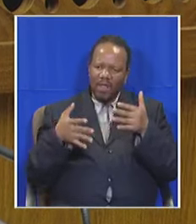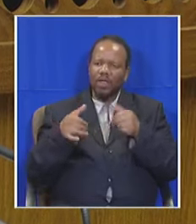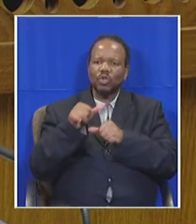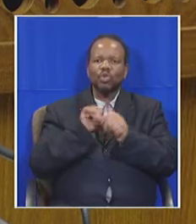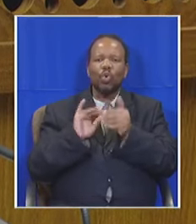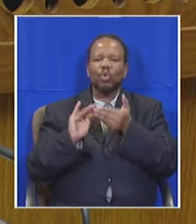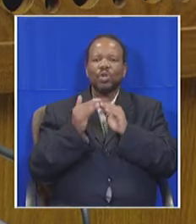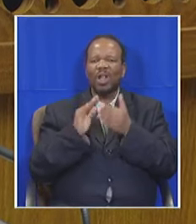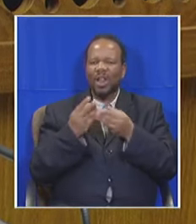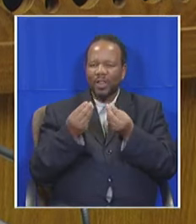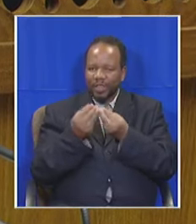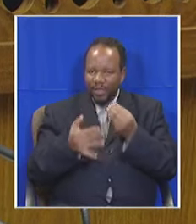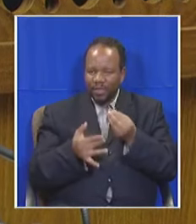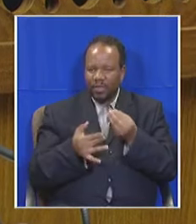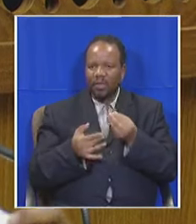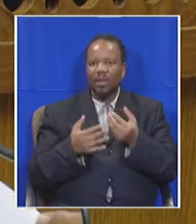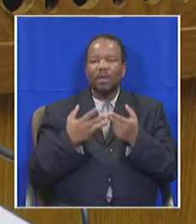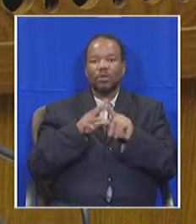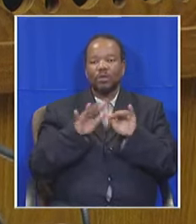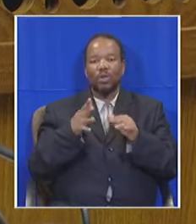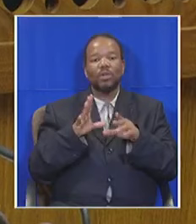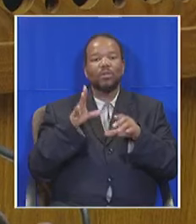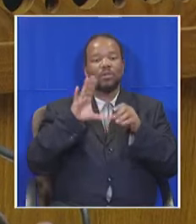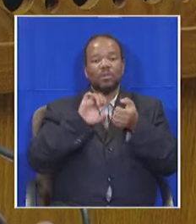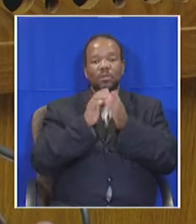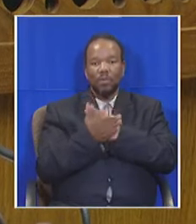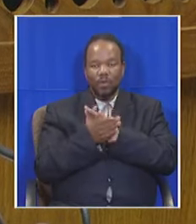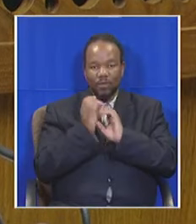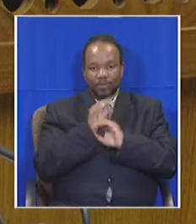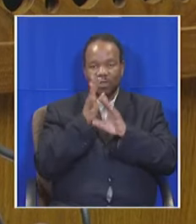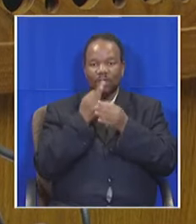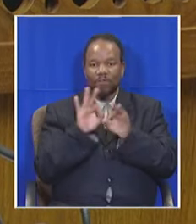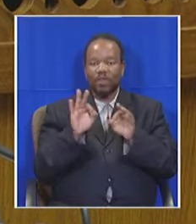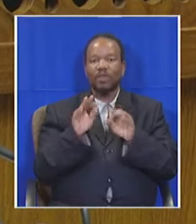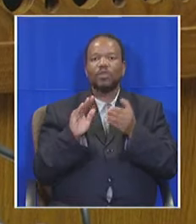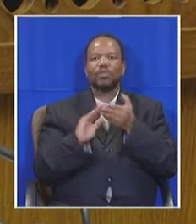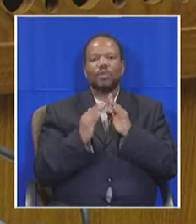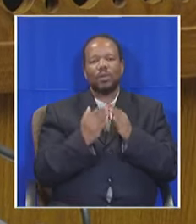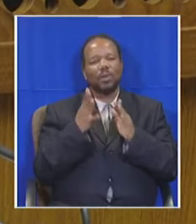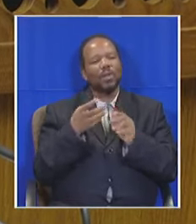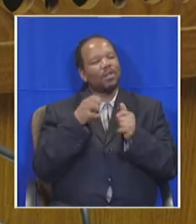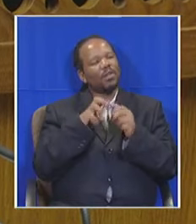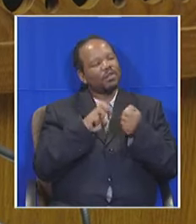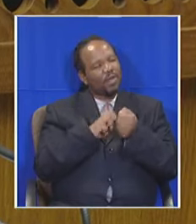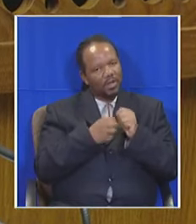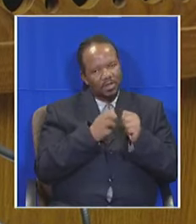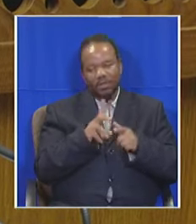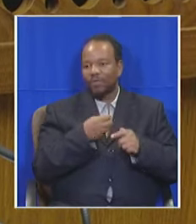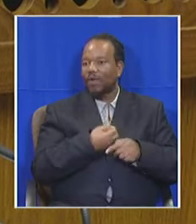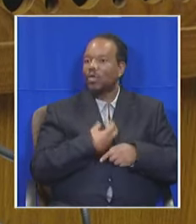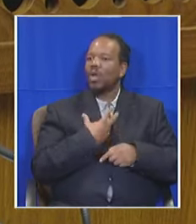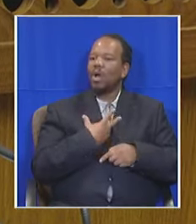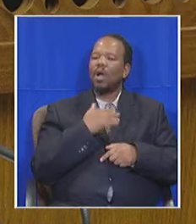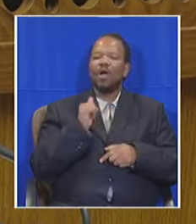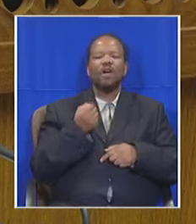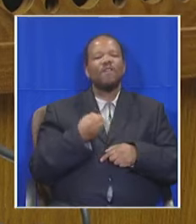pathologies, choking off our vision of a free and just society. Honorable Chair, as these challenges affect our young people, female